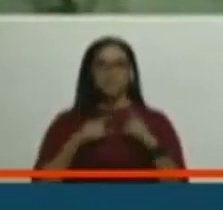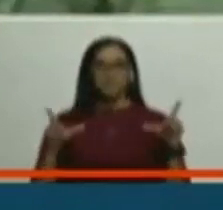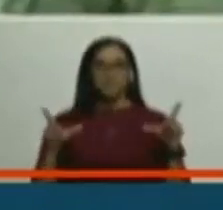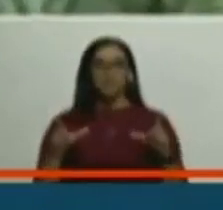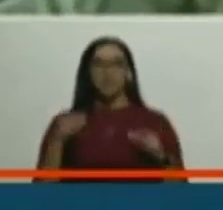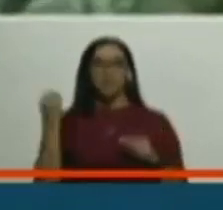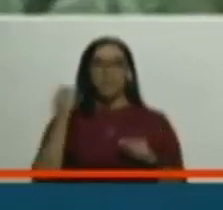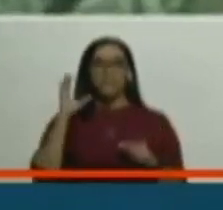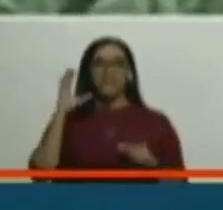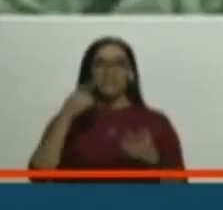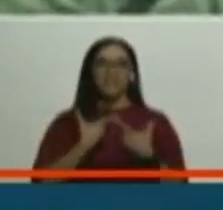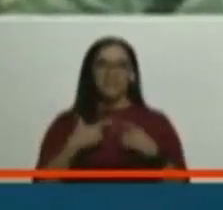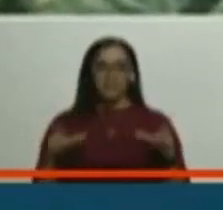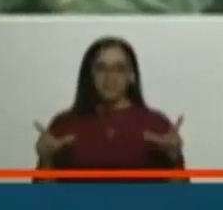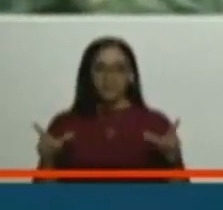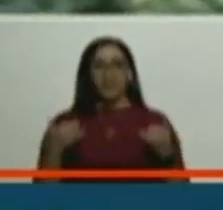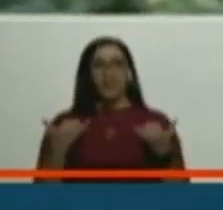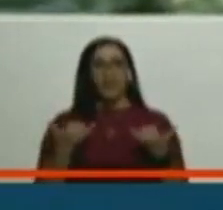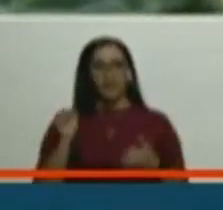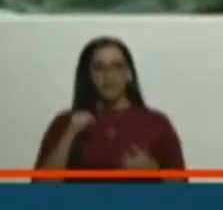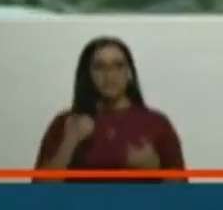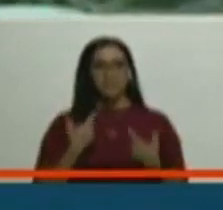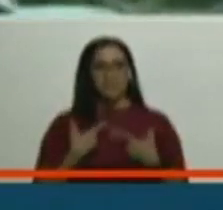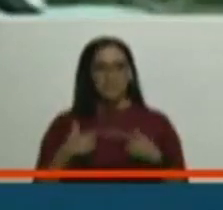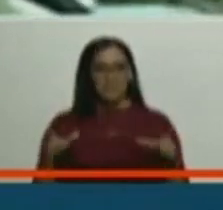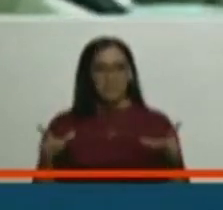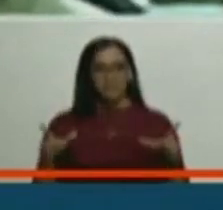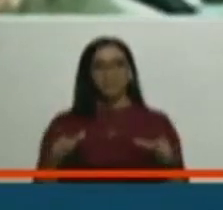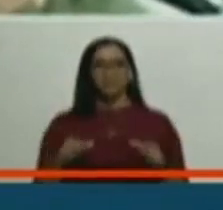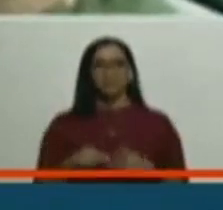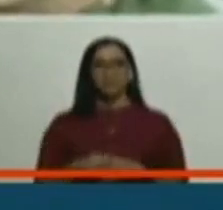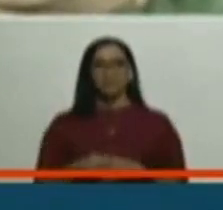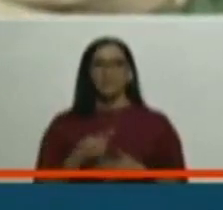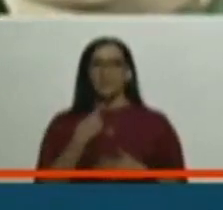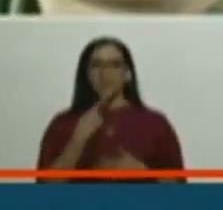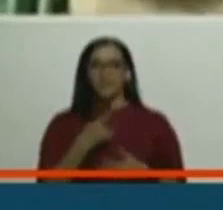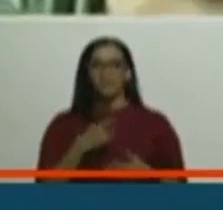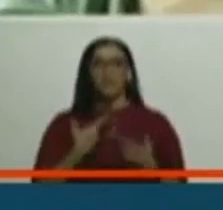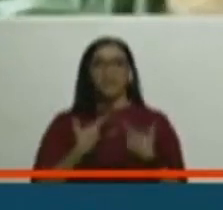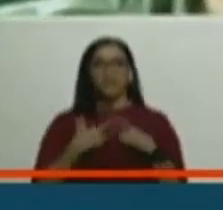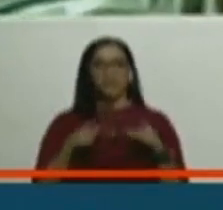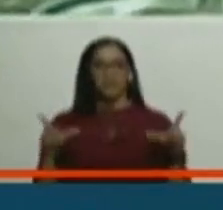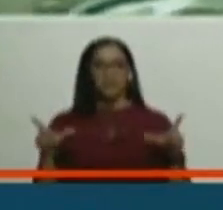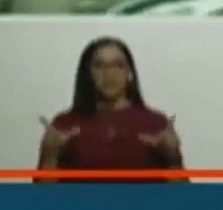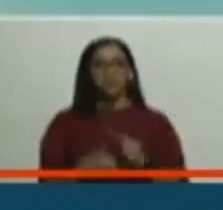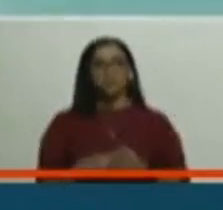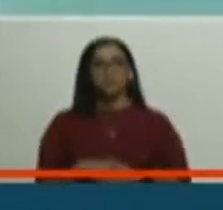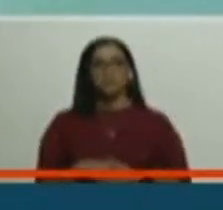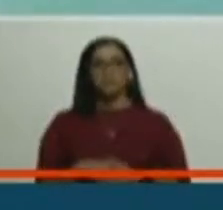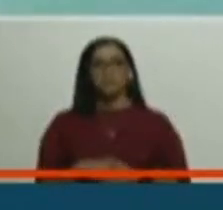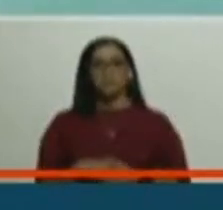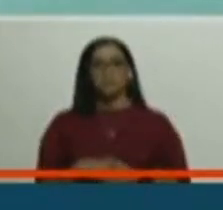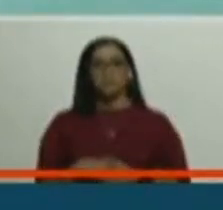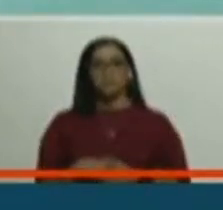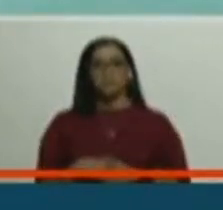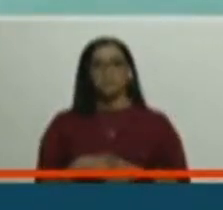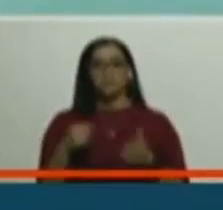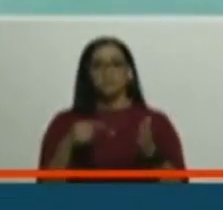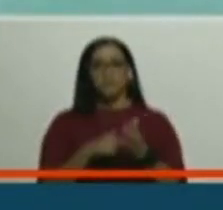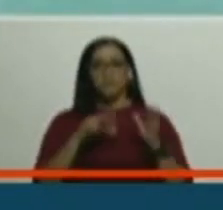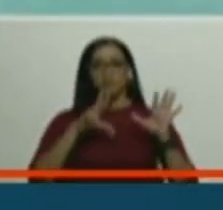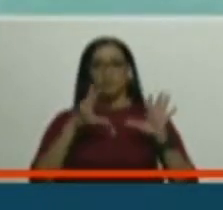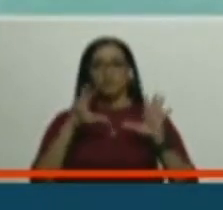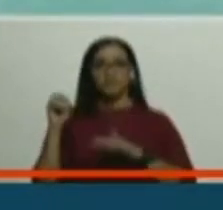Command of the Bolivarian National Armed Forces. The president congratulated the military forces for successfully concluding the